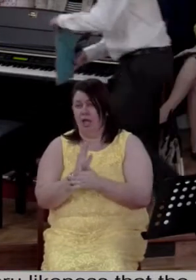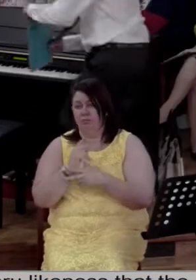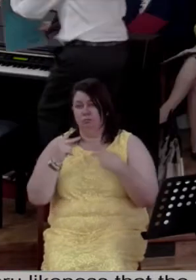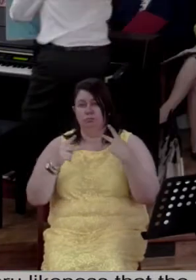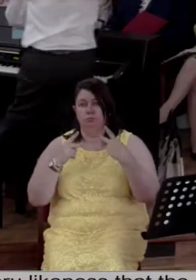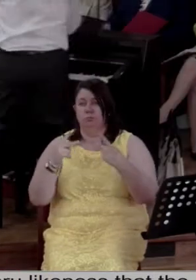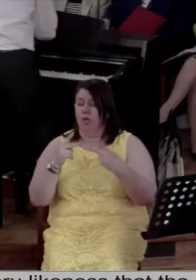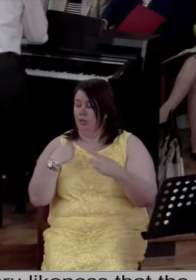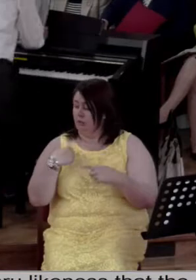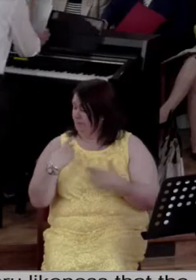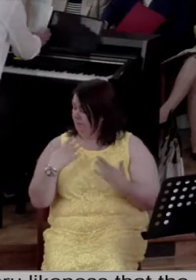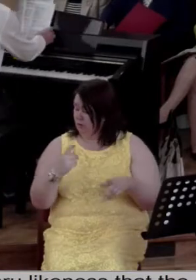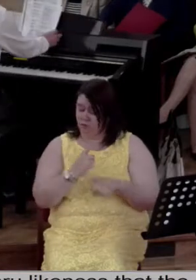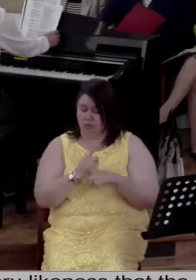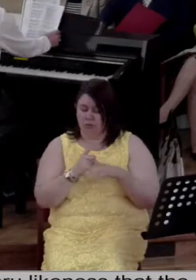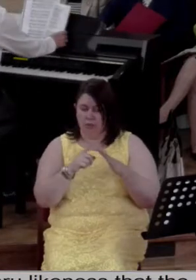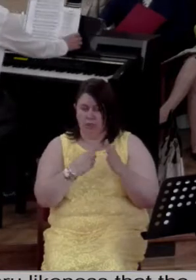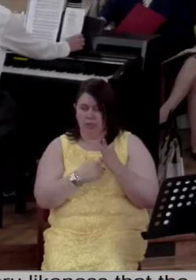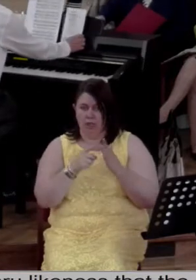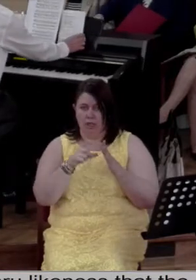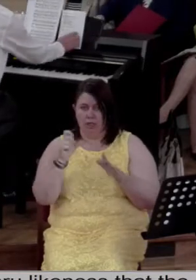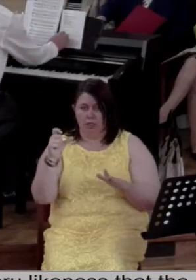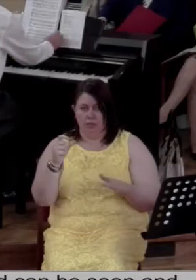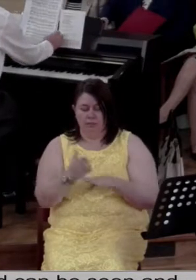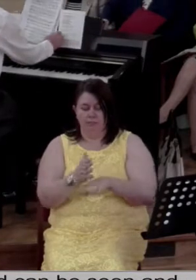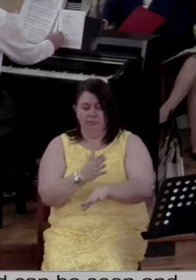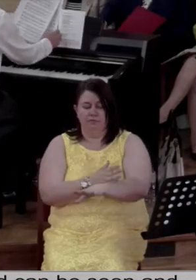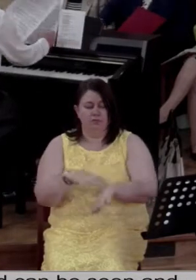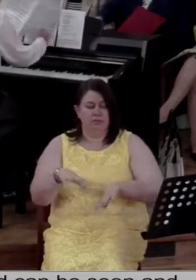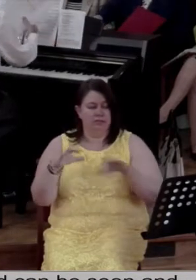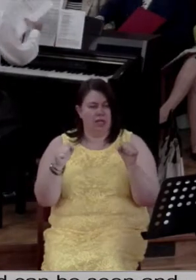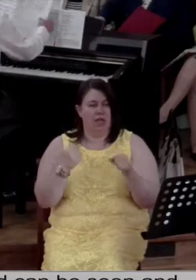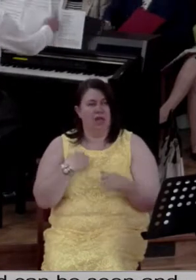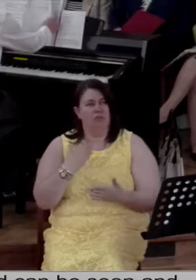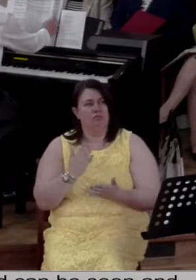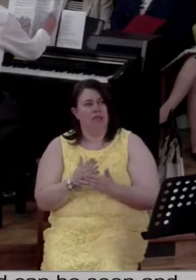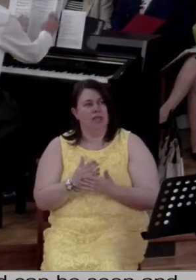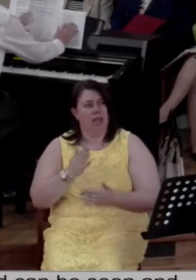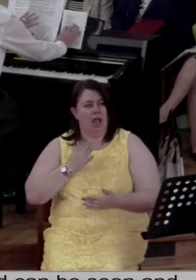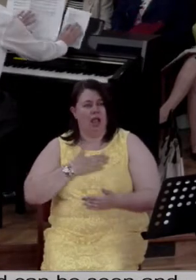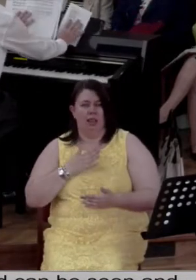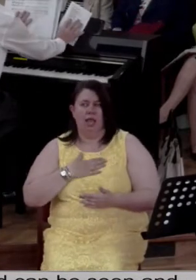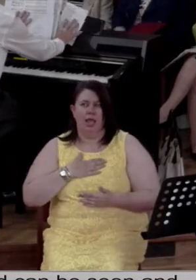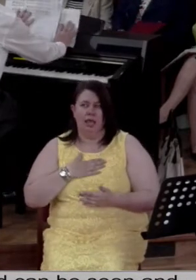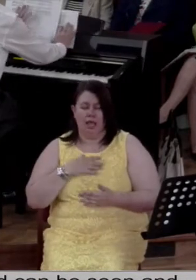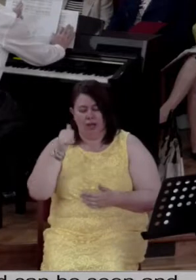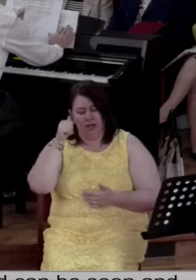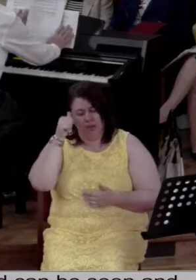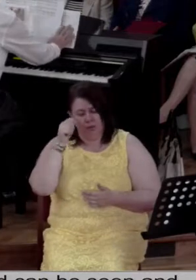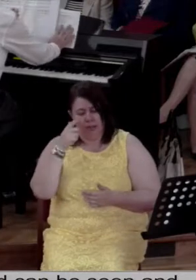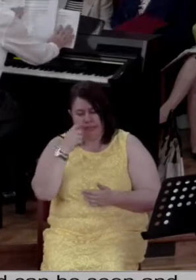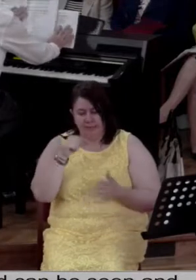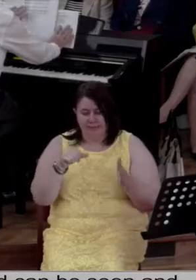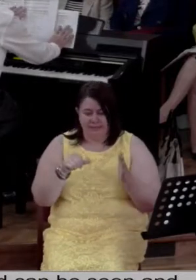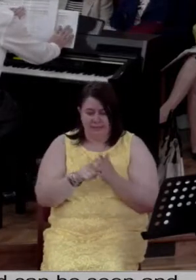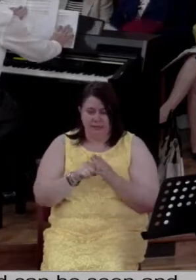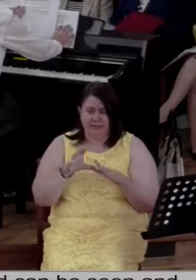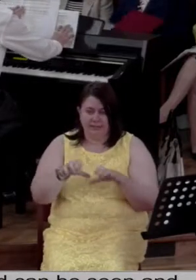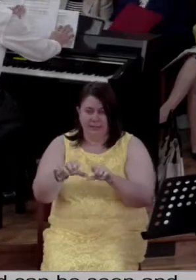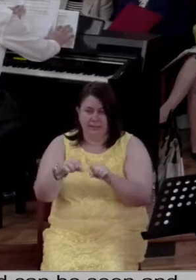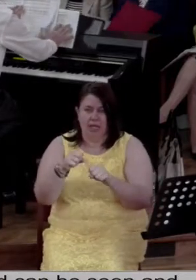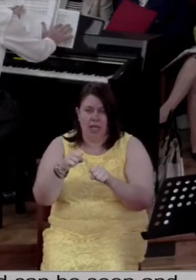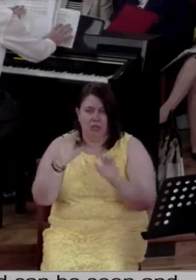before we began our service this morning, I really like this song. It's not the easiest tune to catch, I admit that,